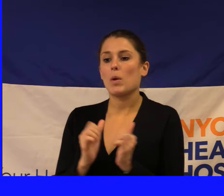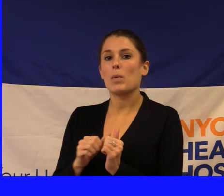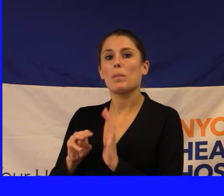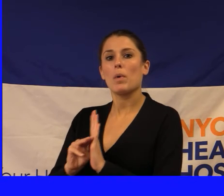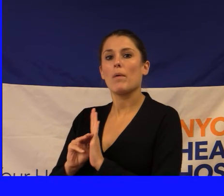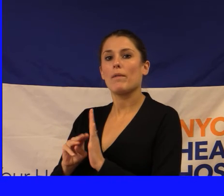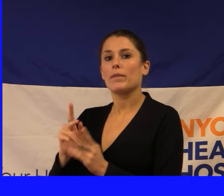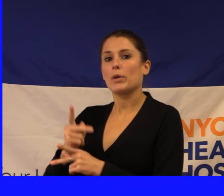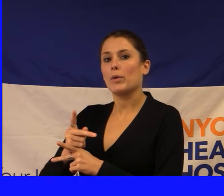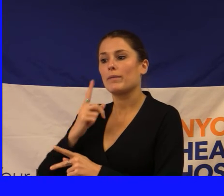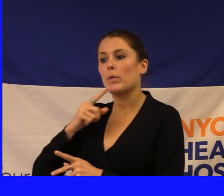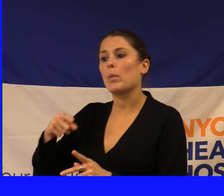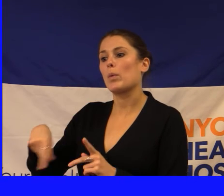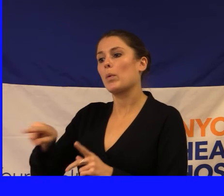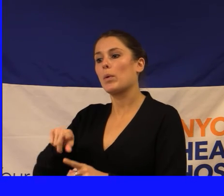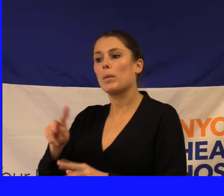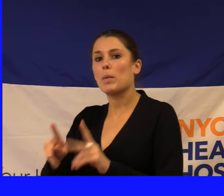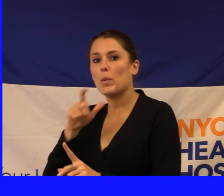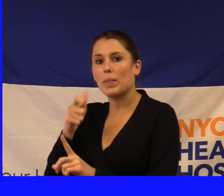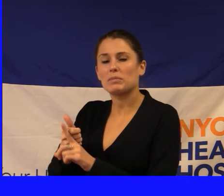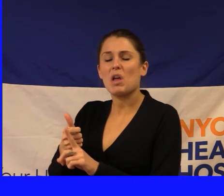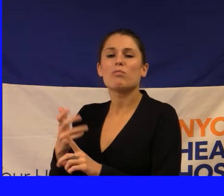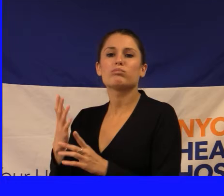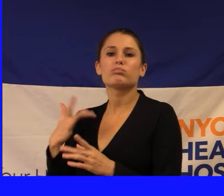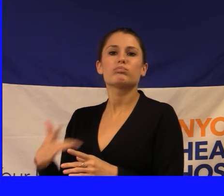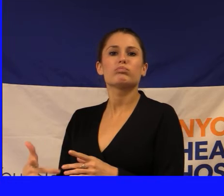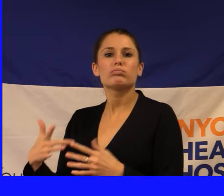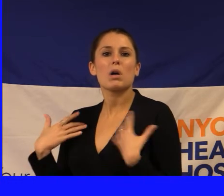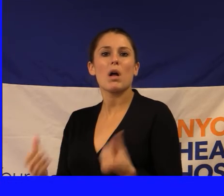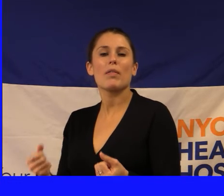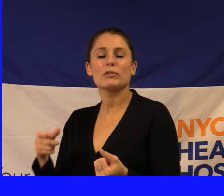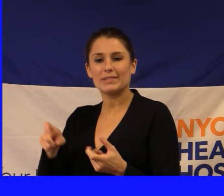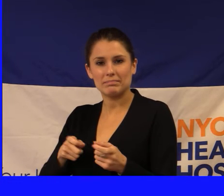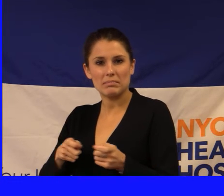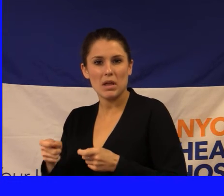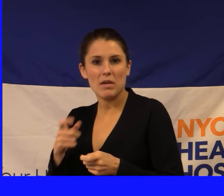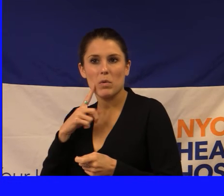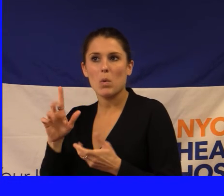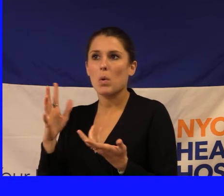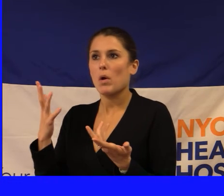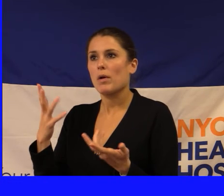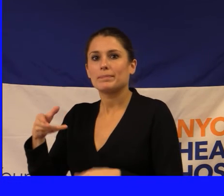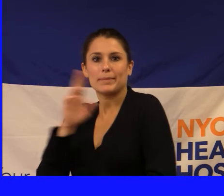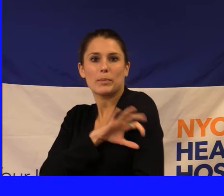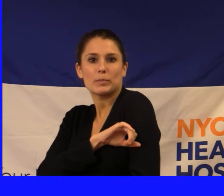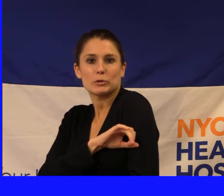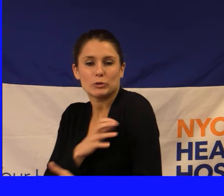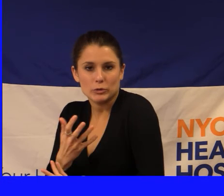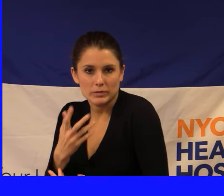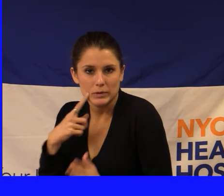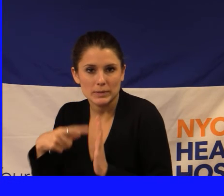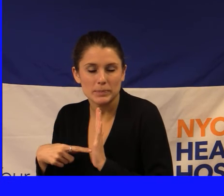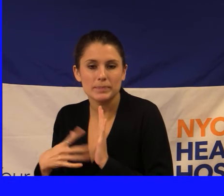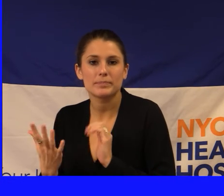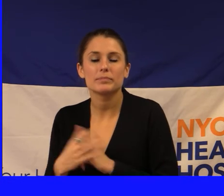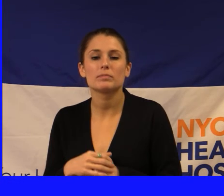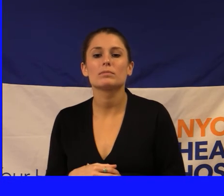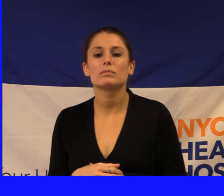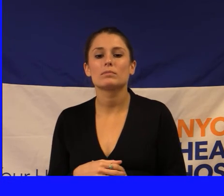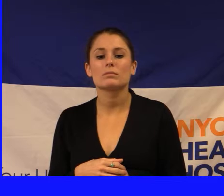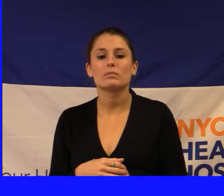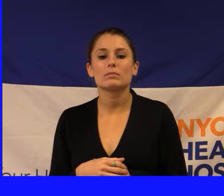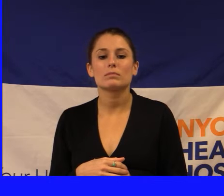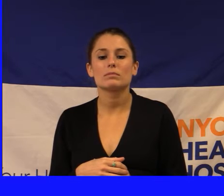for somebody who's generally healthy and just needs management of hypertension. We have to make sure we're